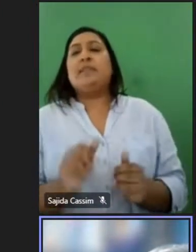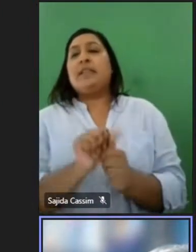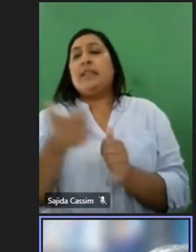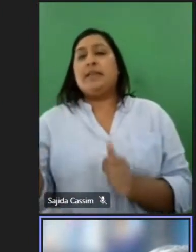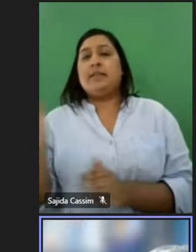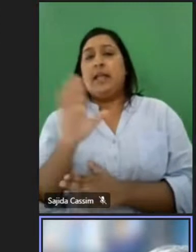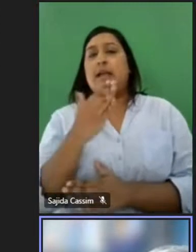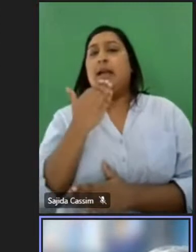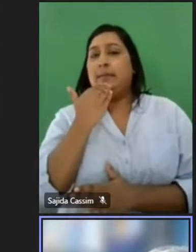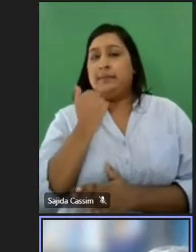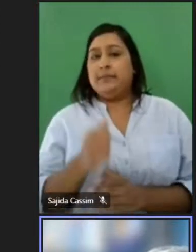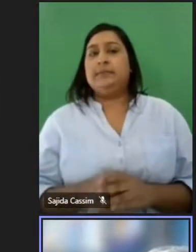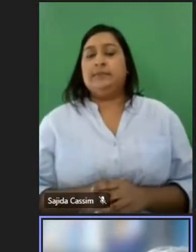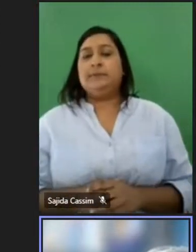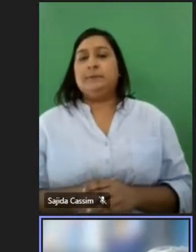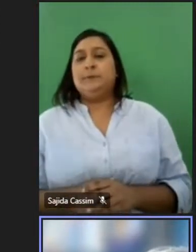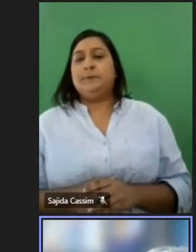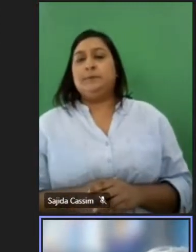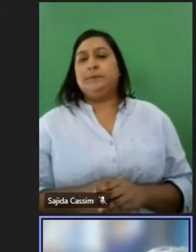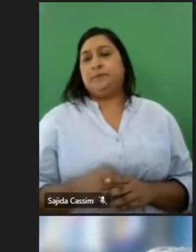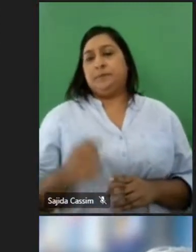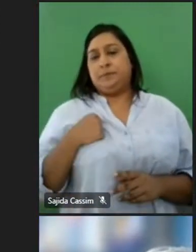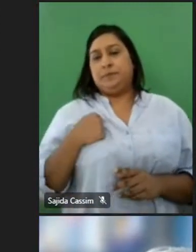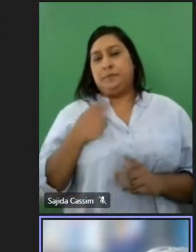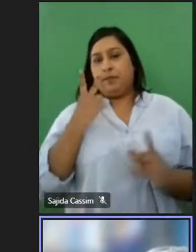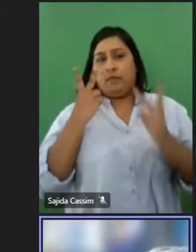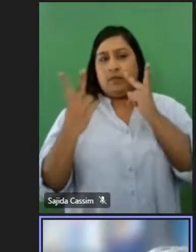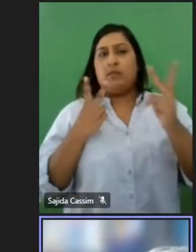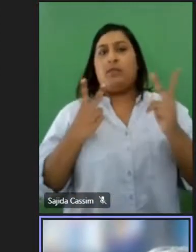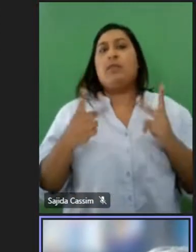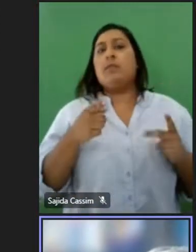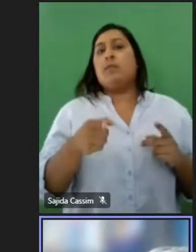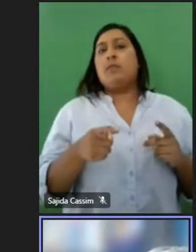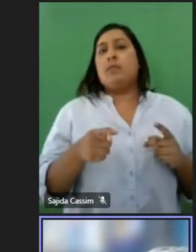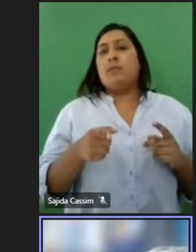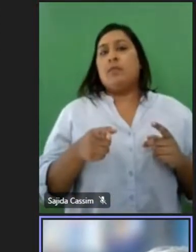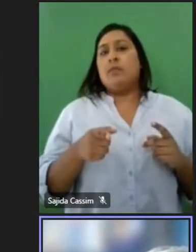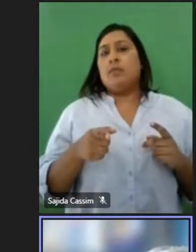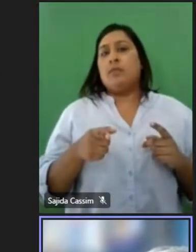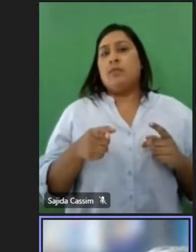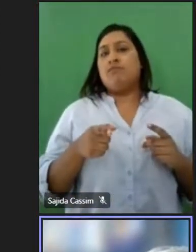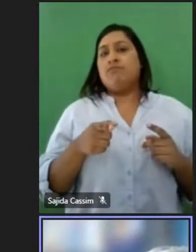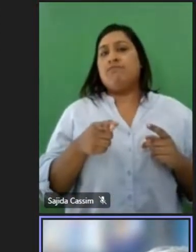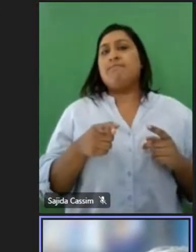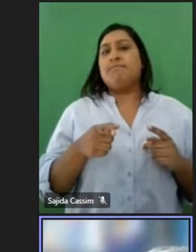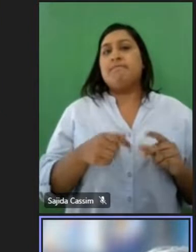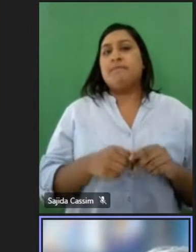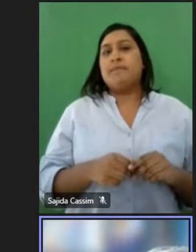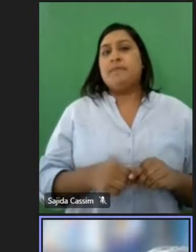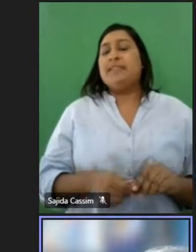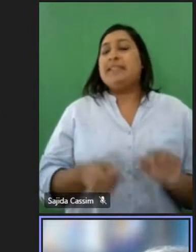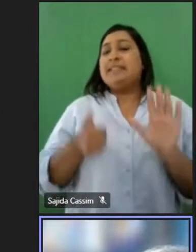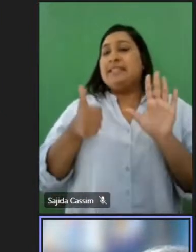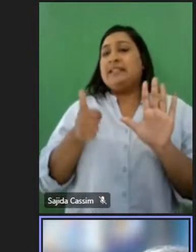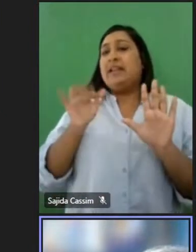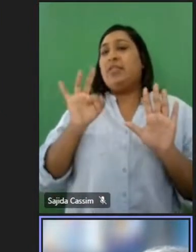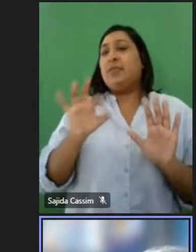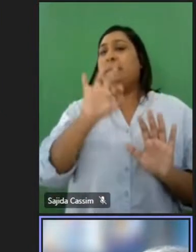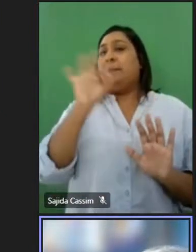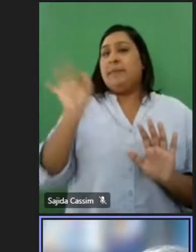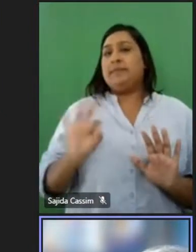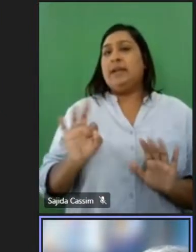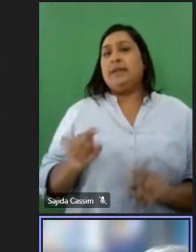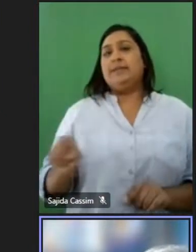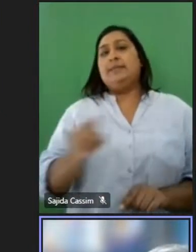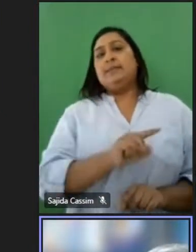So what we found is that at least 63% can be considered very poor,